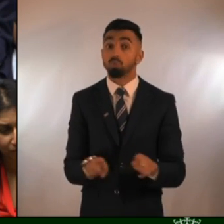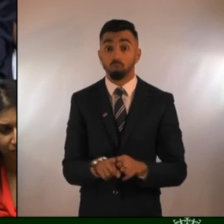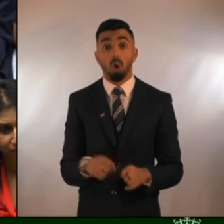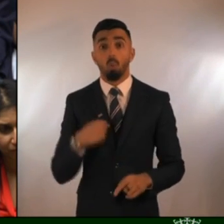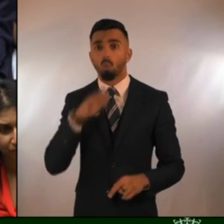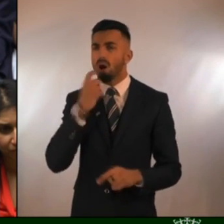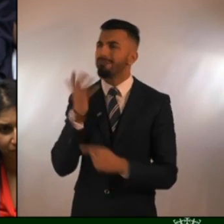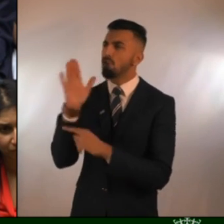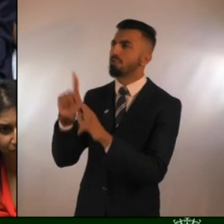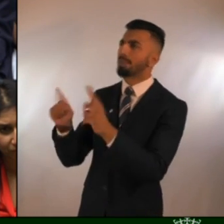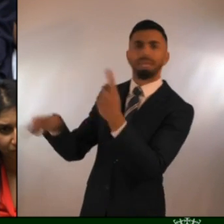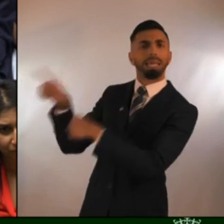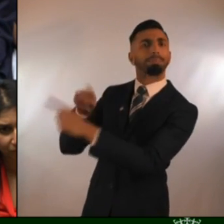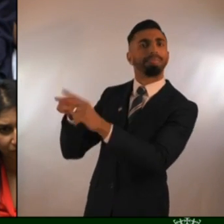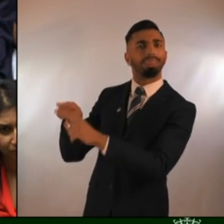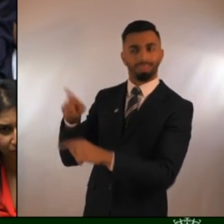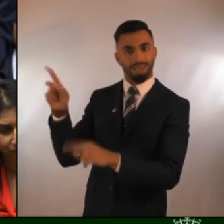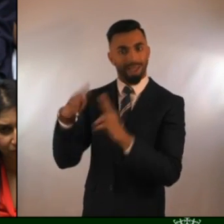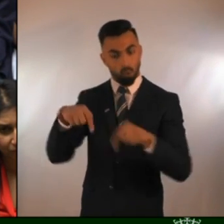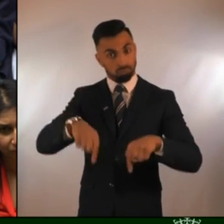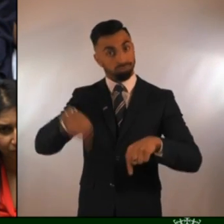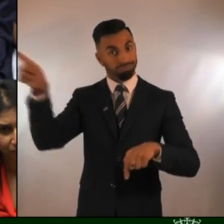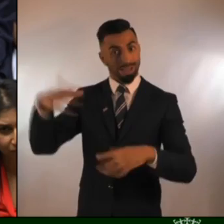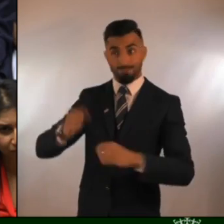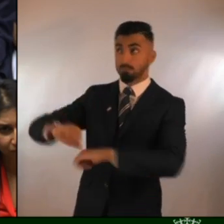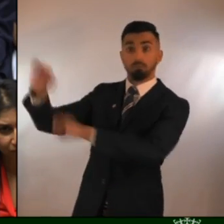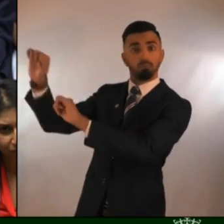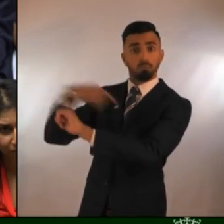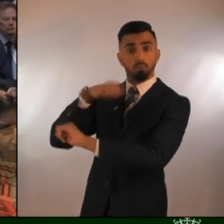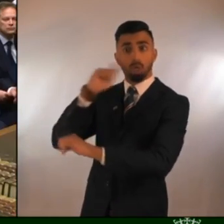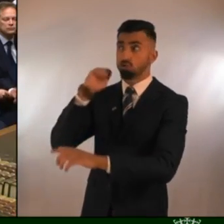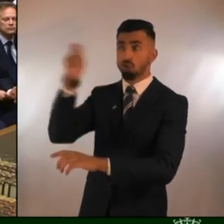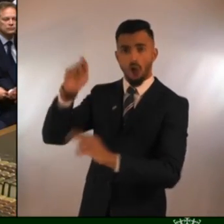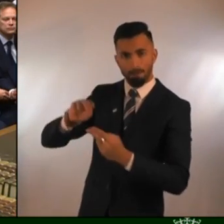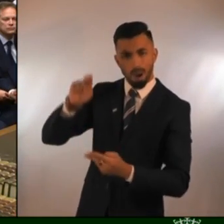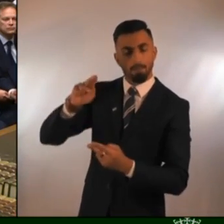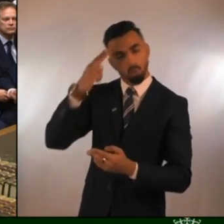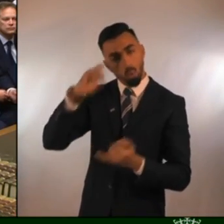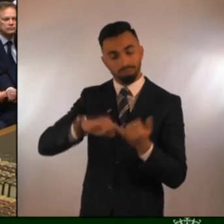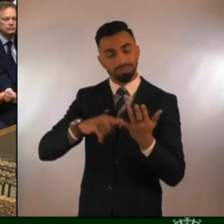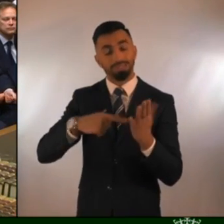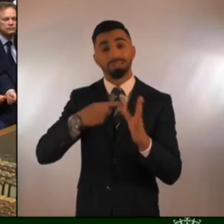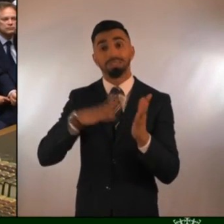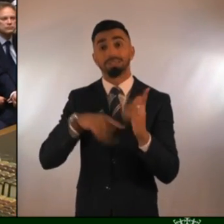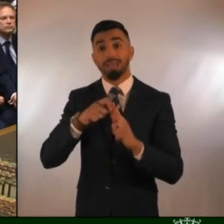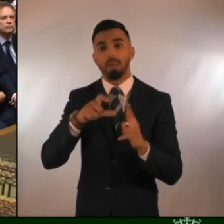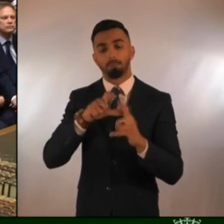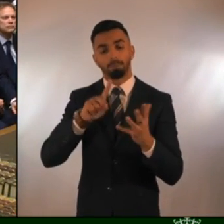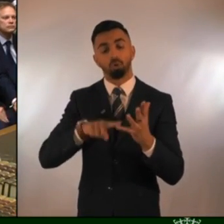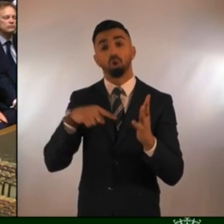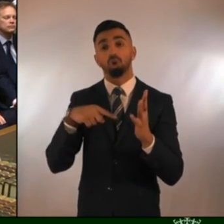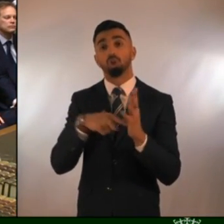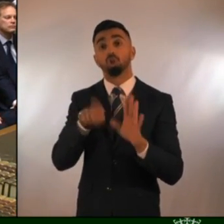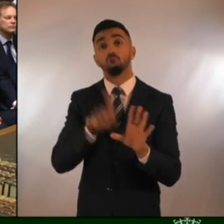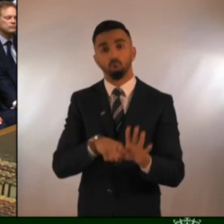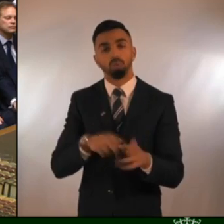non-UK residents will be introduced at a rate of 2% from April 2021. Madam Deputy Speaker,